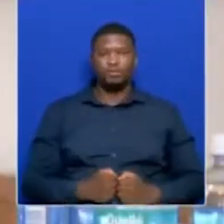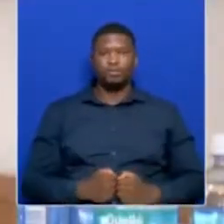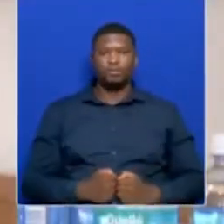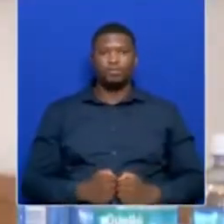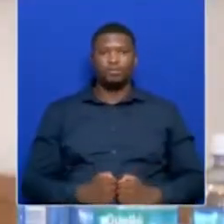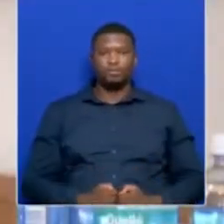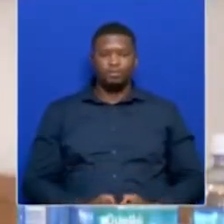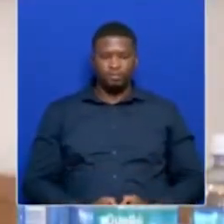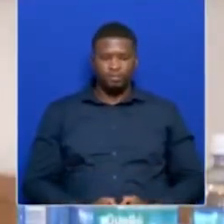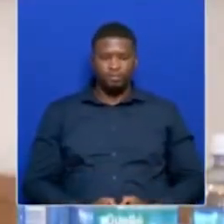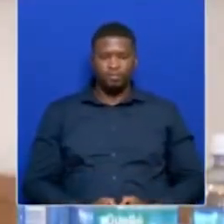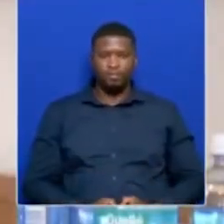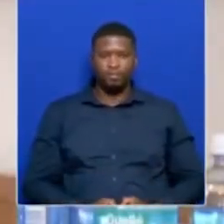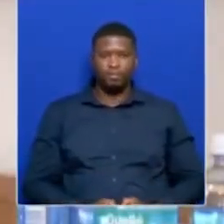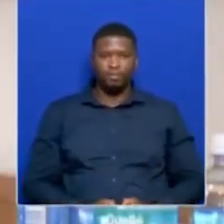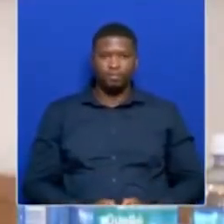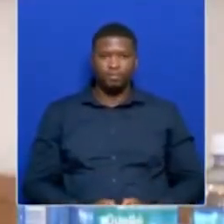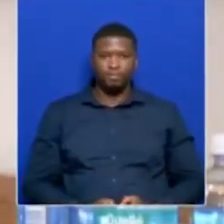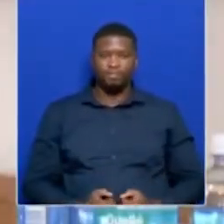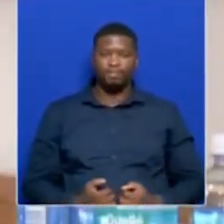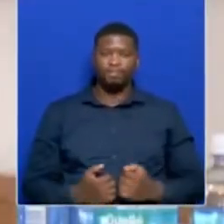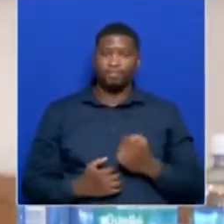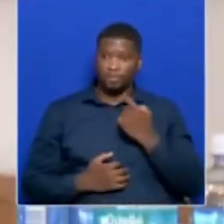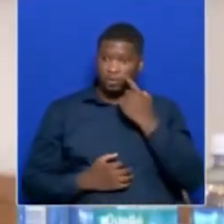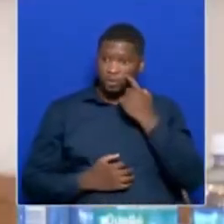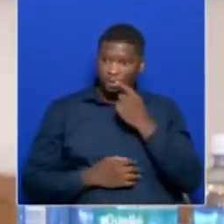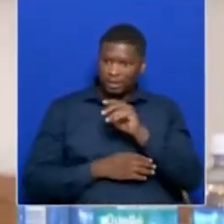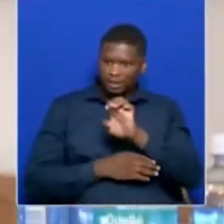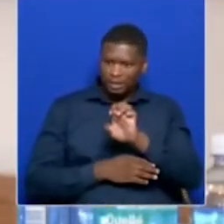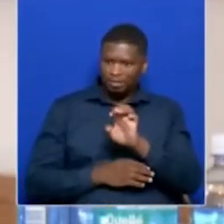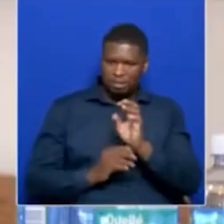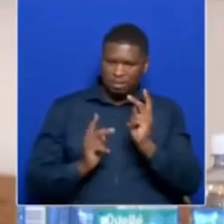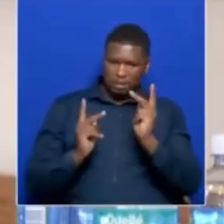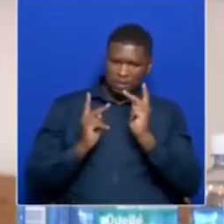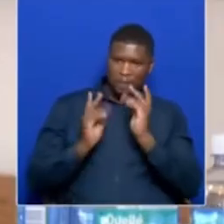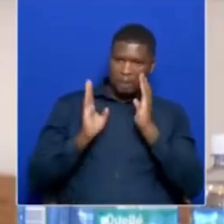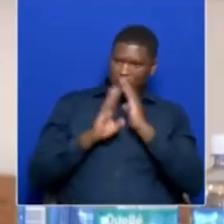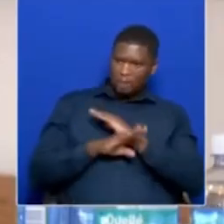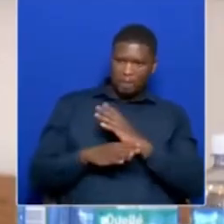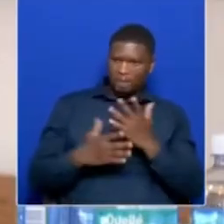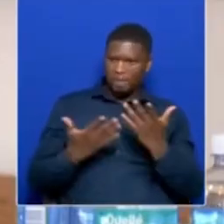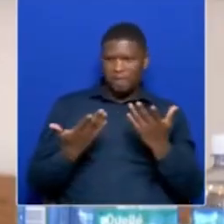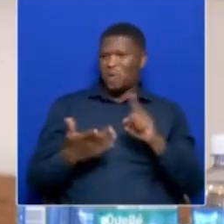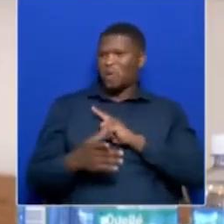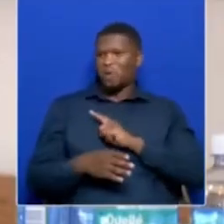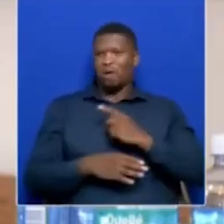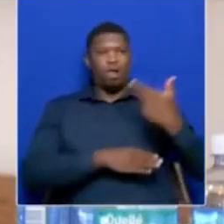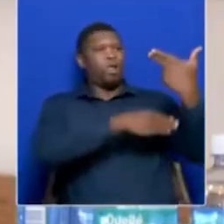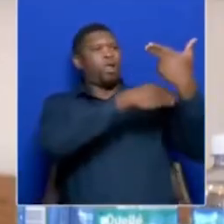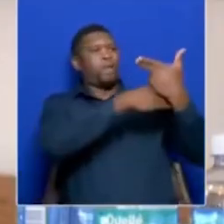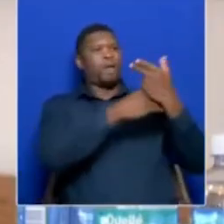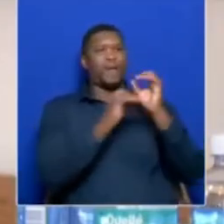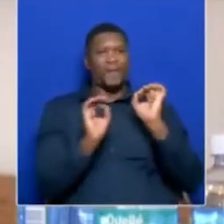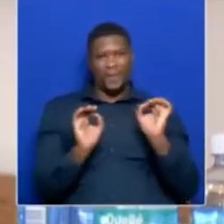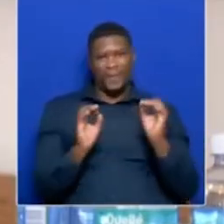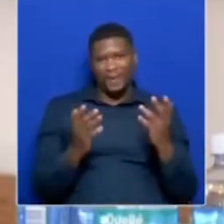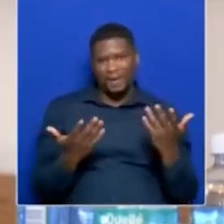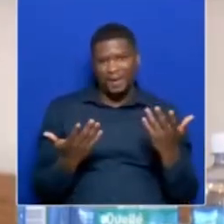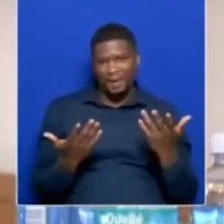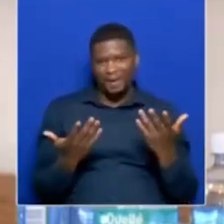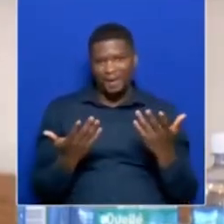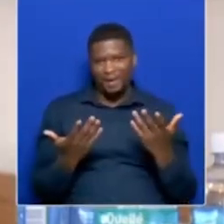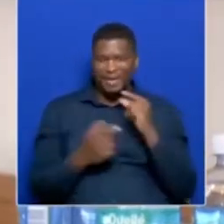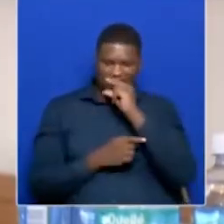Witness E, you might not see me because I don't have a machine in front of me. It's Commissioner Baloyi. You